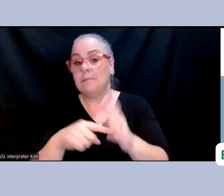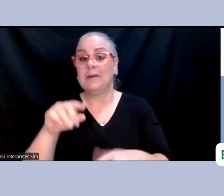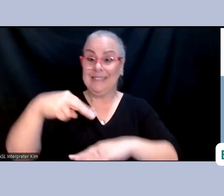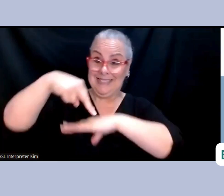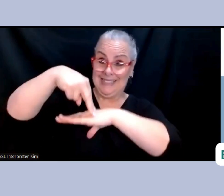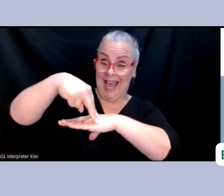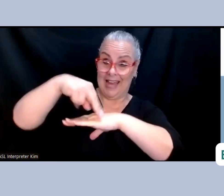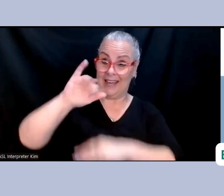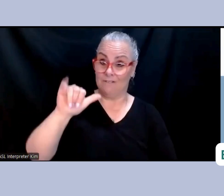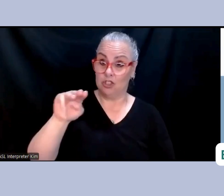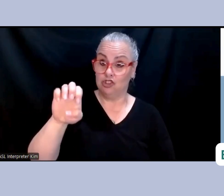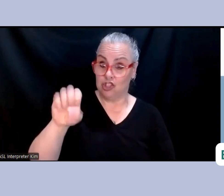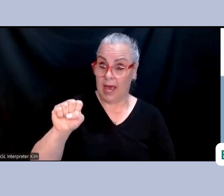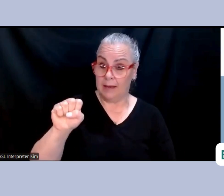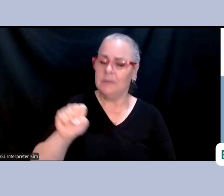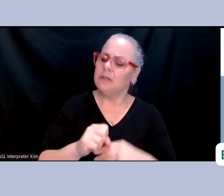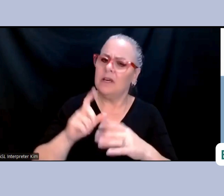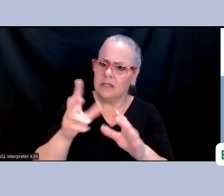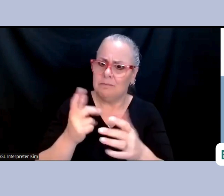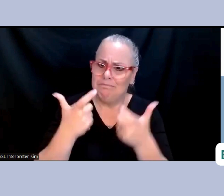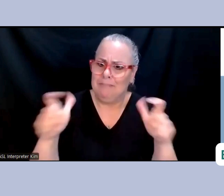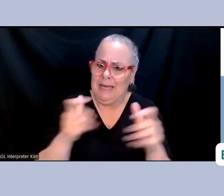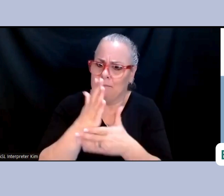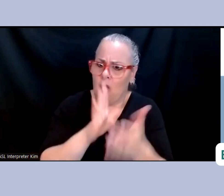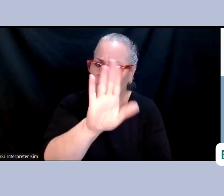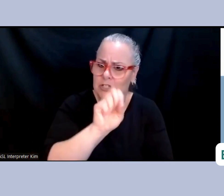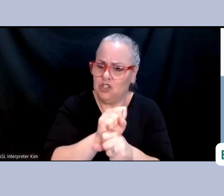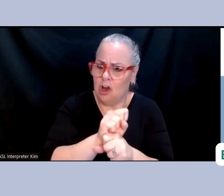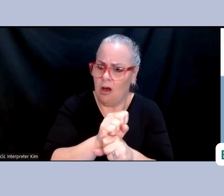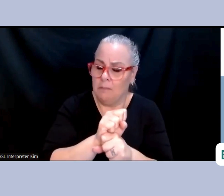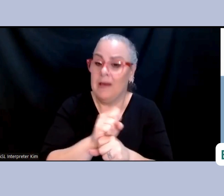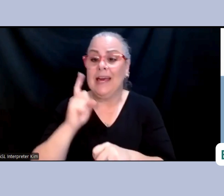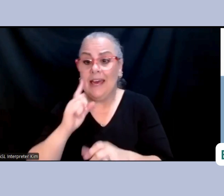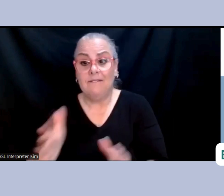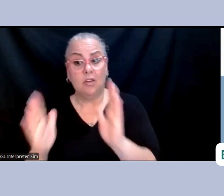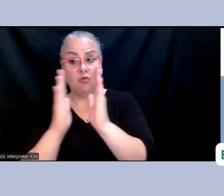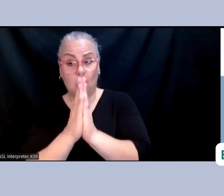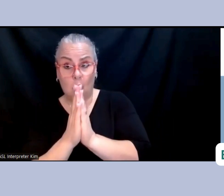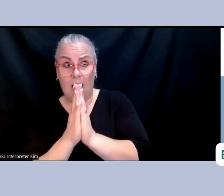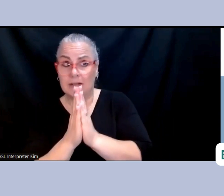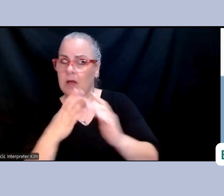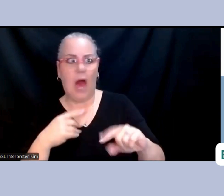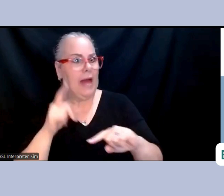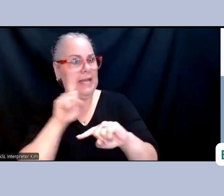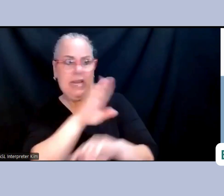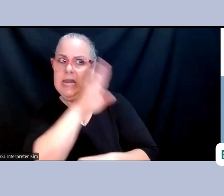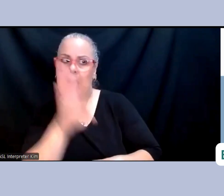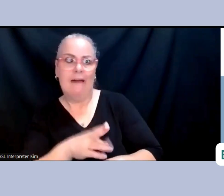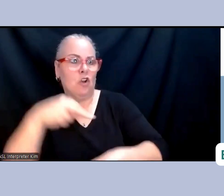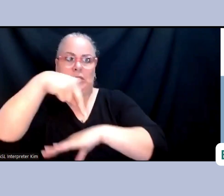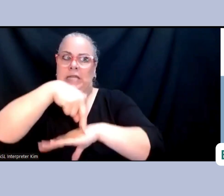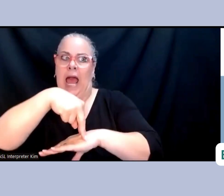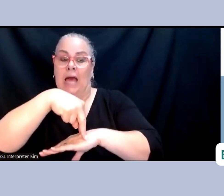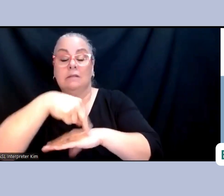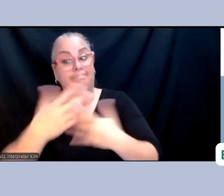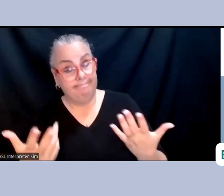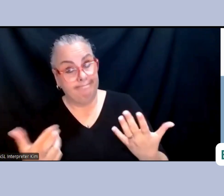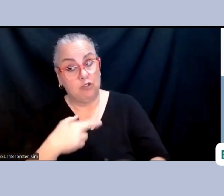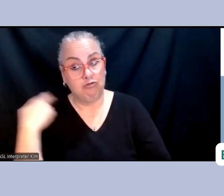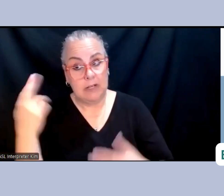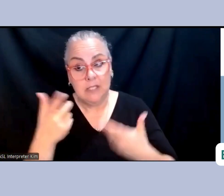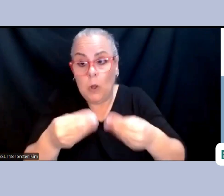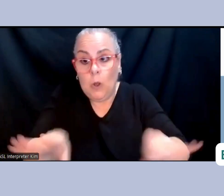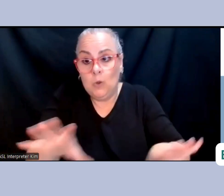Standing is an essential part of James's job. If James's request implied that he could never stand, he could risk losing his